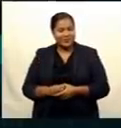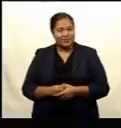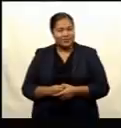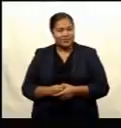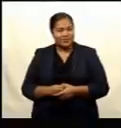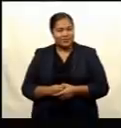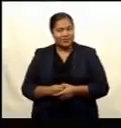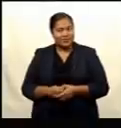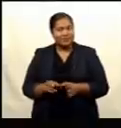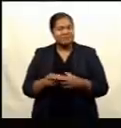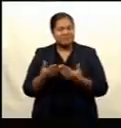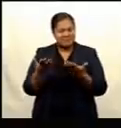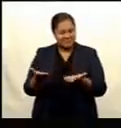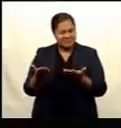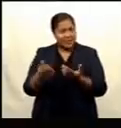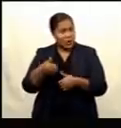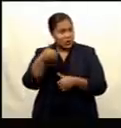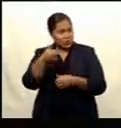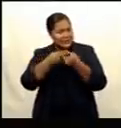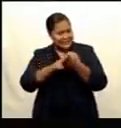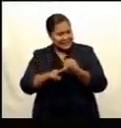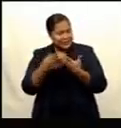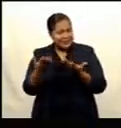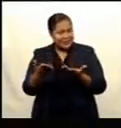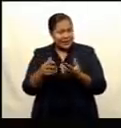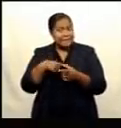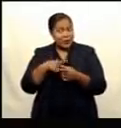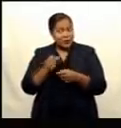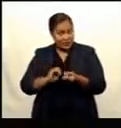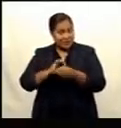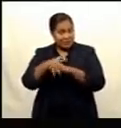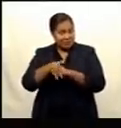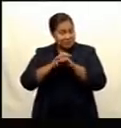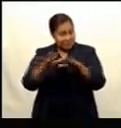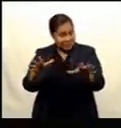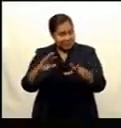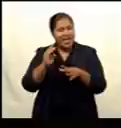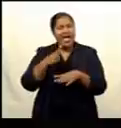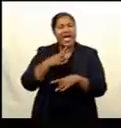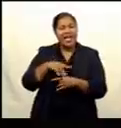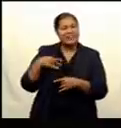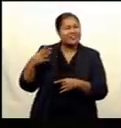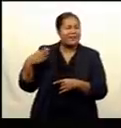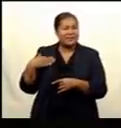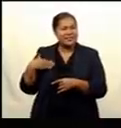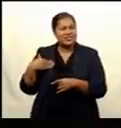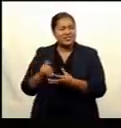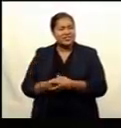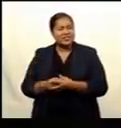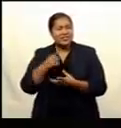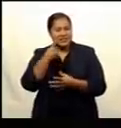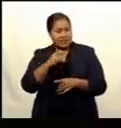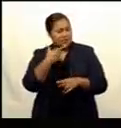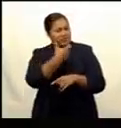With this piece of good news amidst the current outbreak, the Health Ministry says they have now vaccinated over